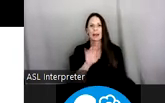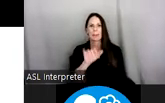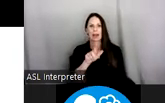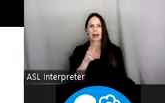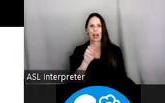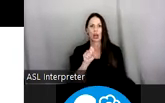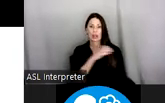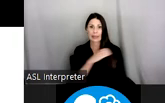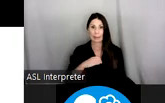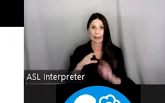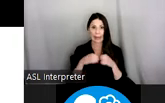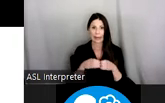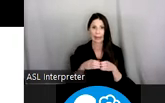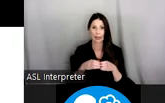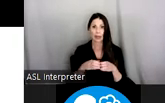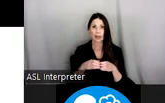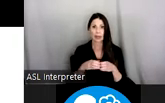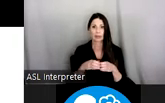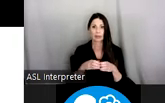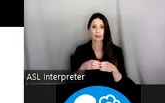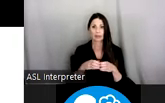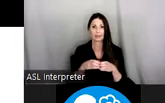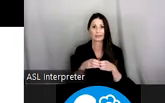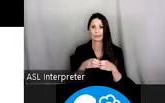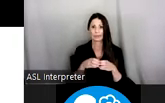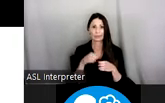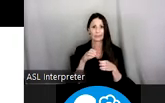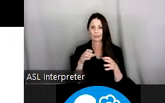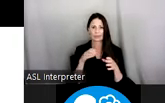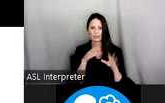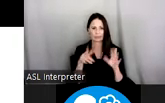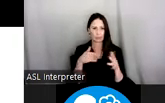governance subcommittee work group or whatever that